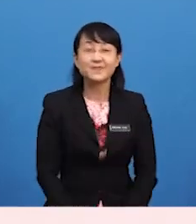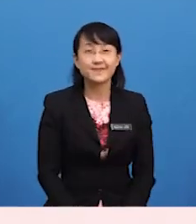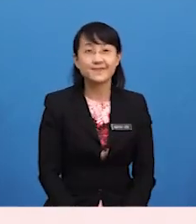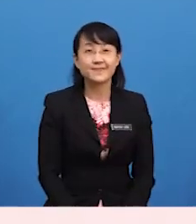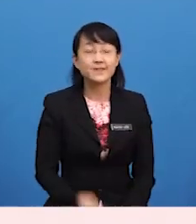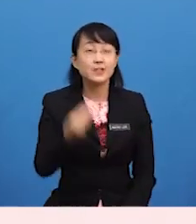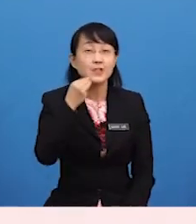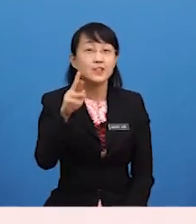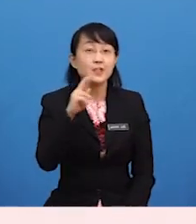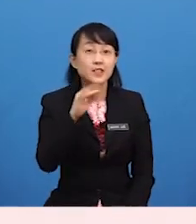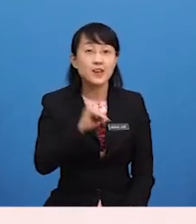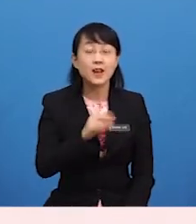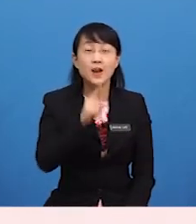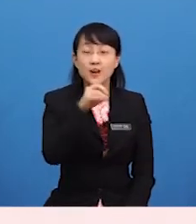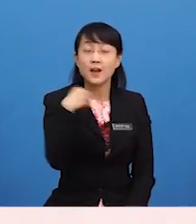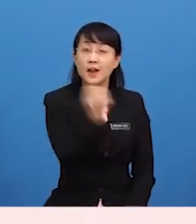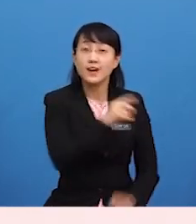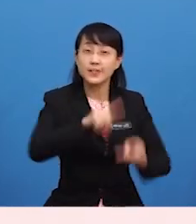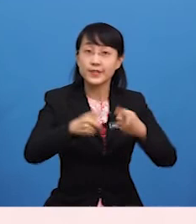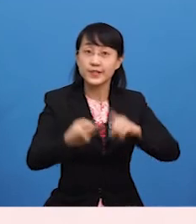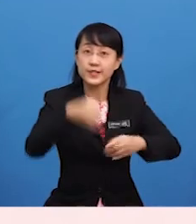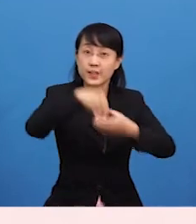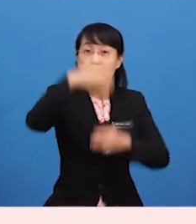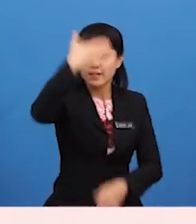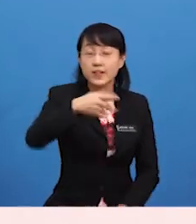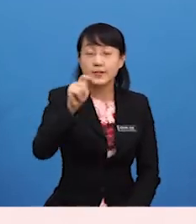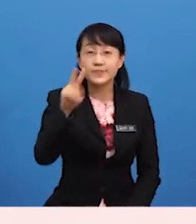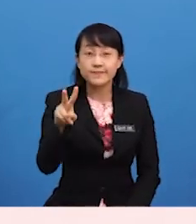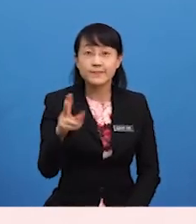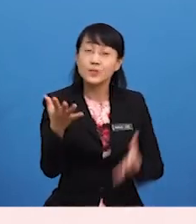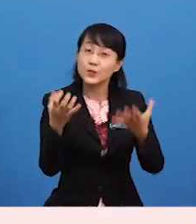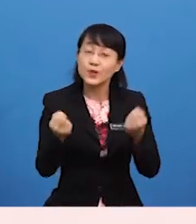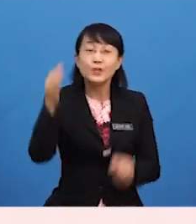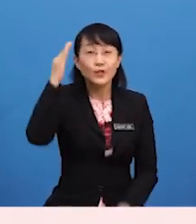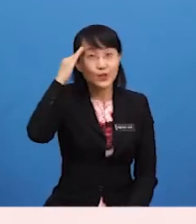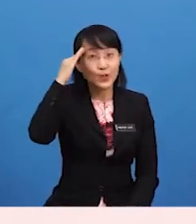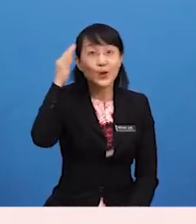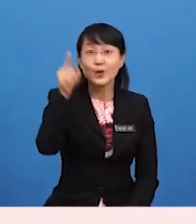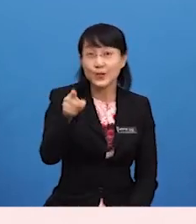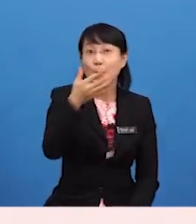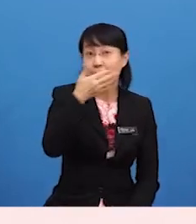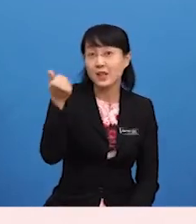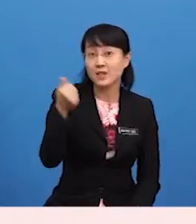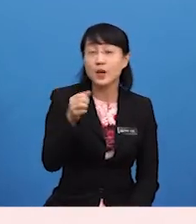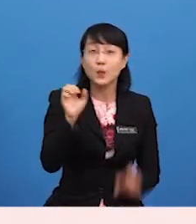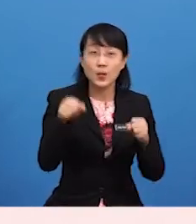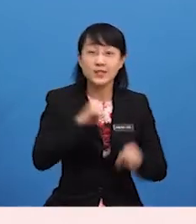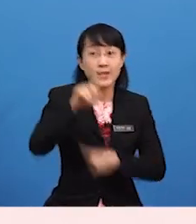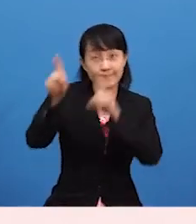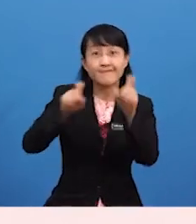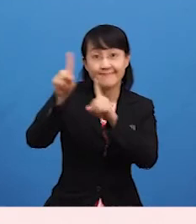Miss Rachel, I'm sure our friends in front of the TV would like to get to know you better. Can I ask you a few